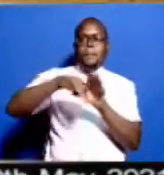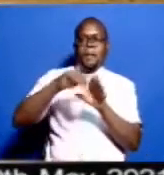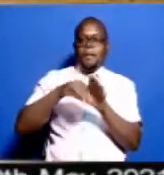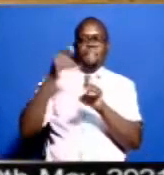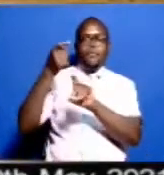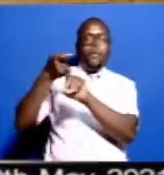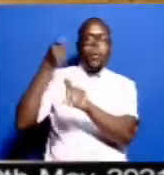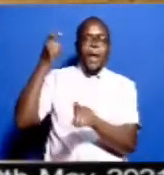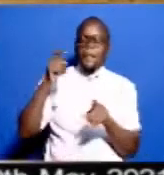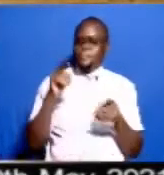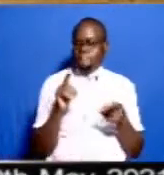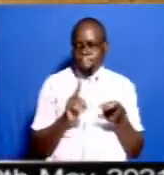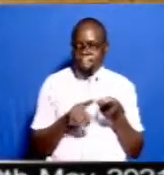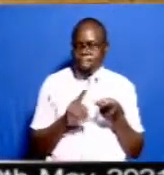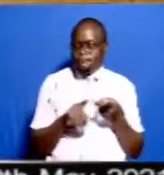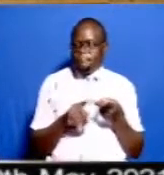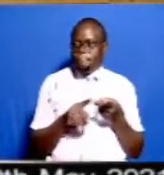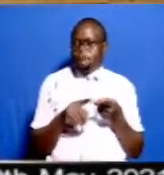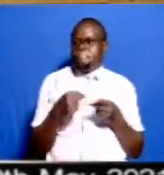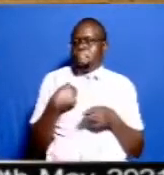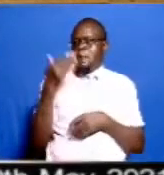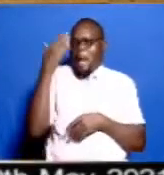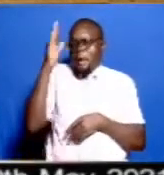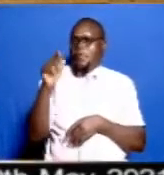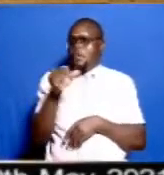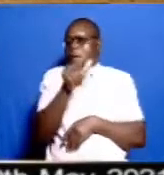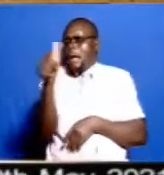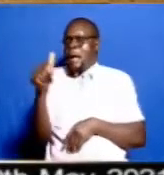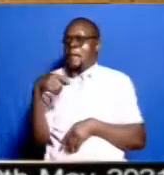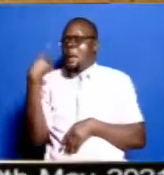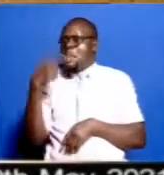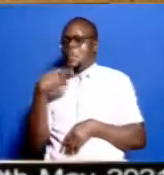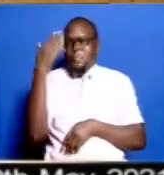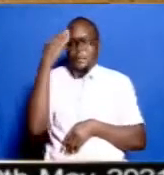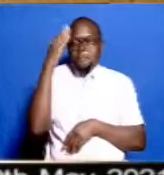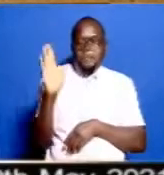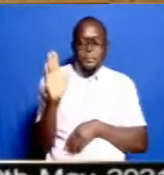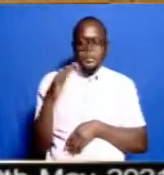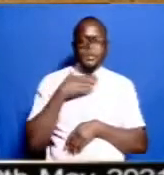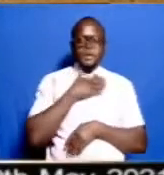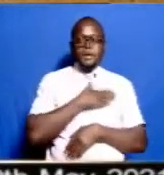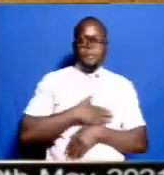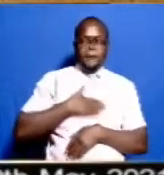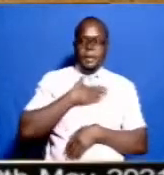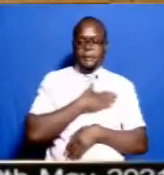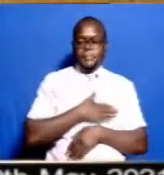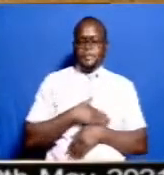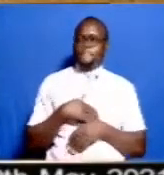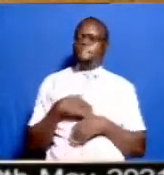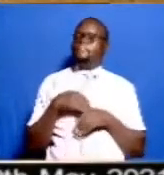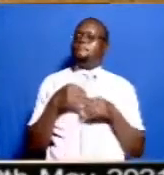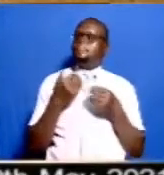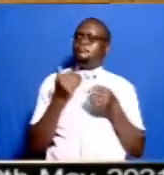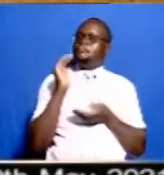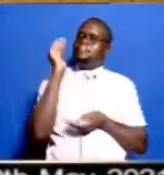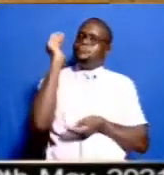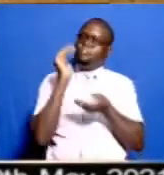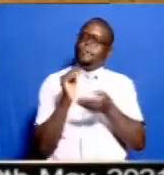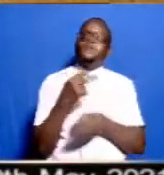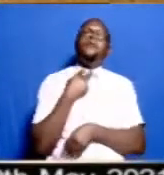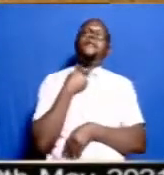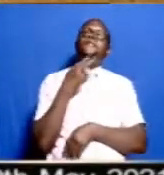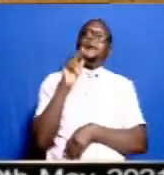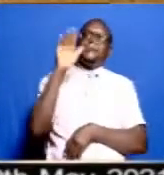and I'm not quite sure who the other one is. Please, you need to consult in an acceptable